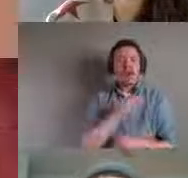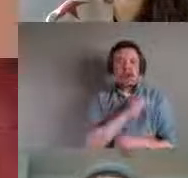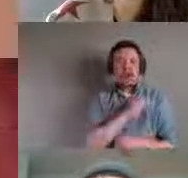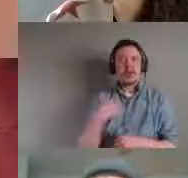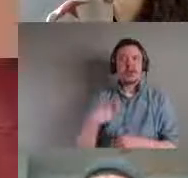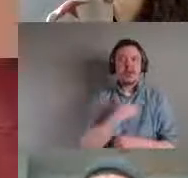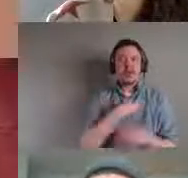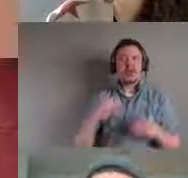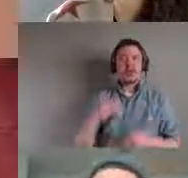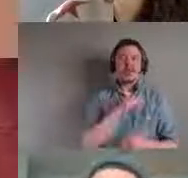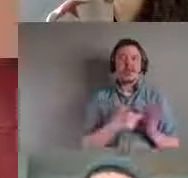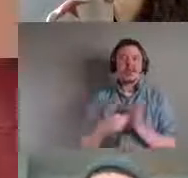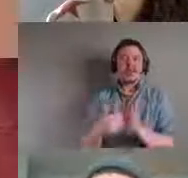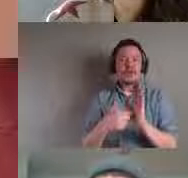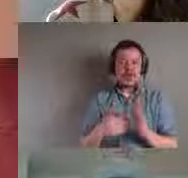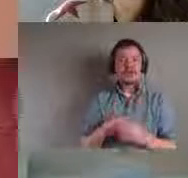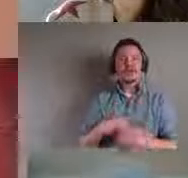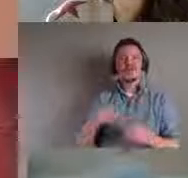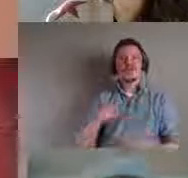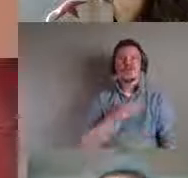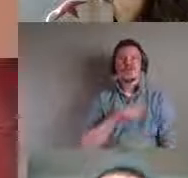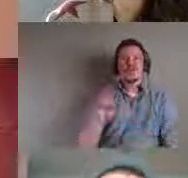commissioner liaison in Commissioner Rubio's office.